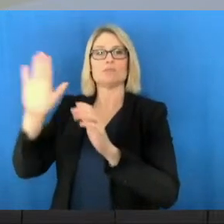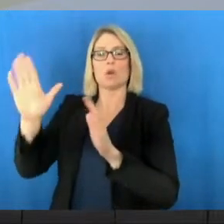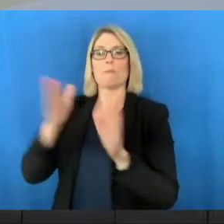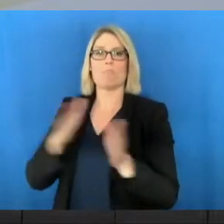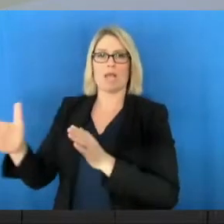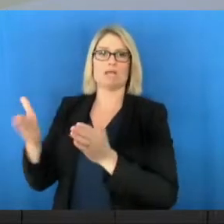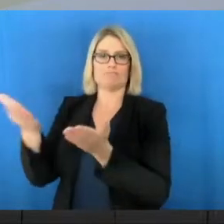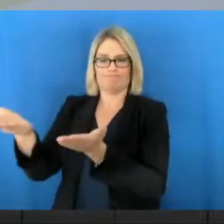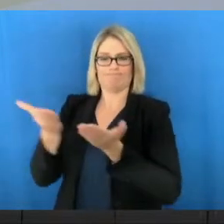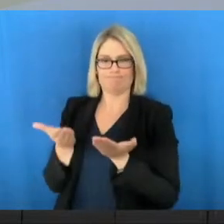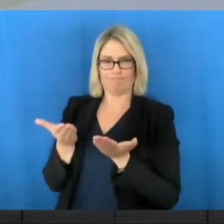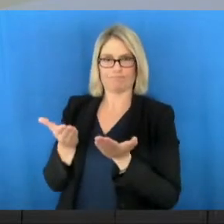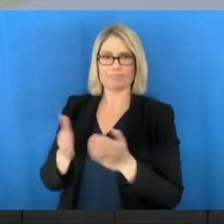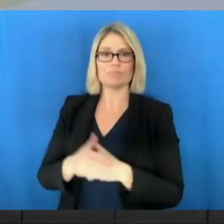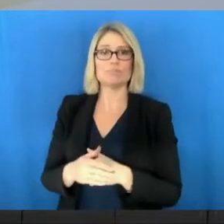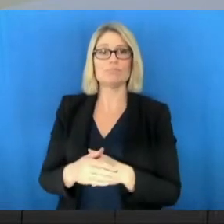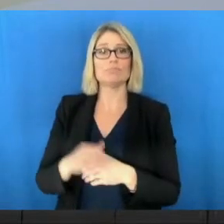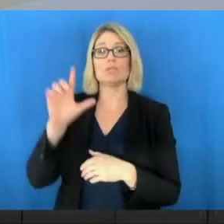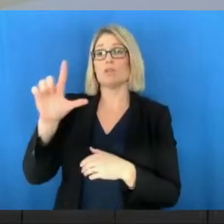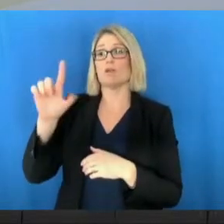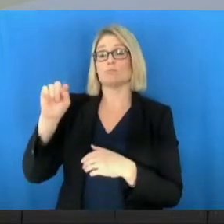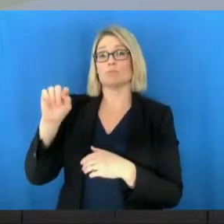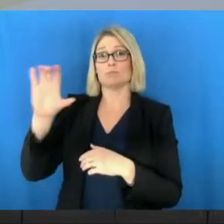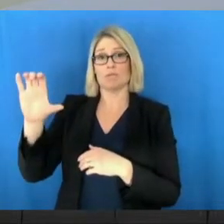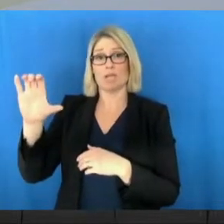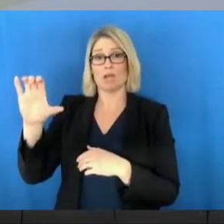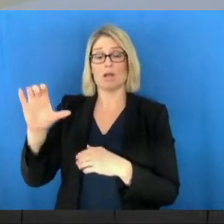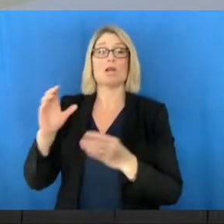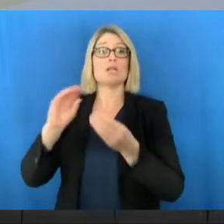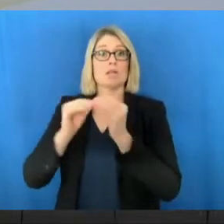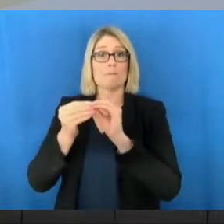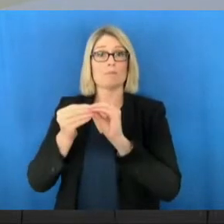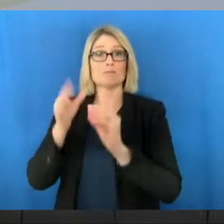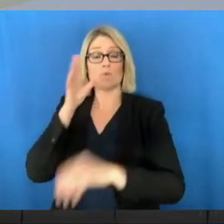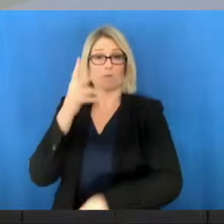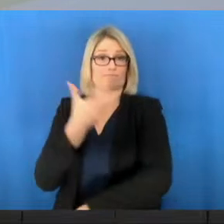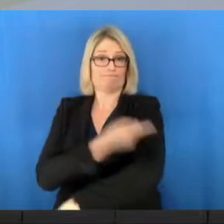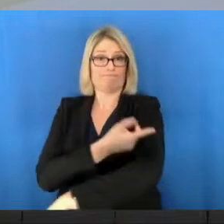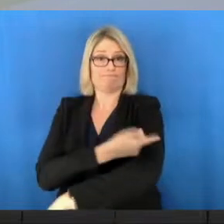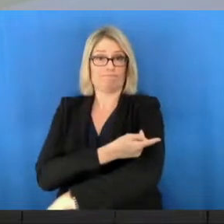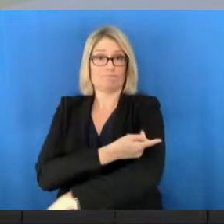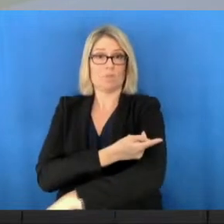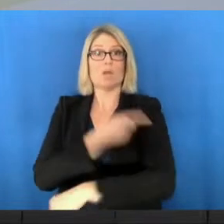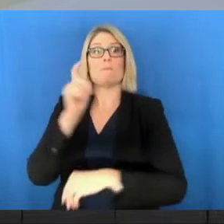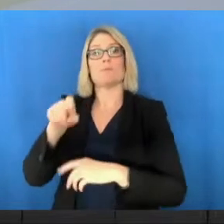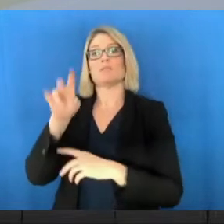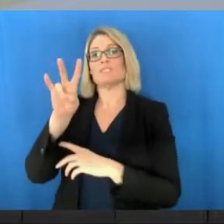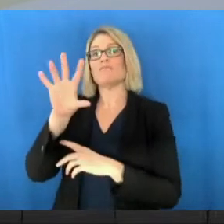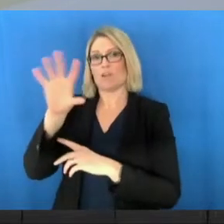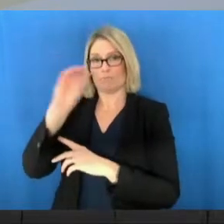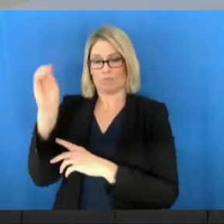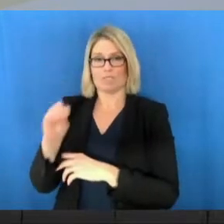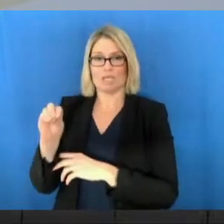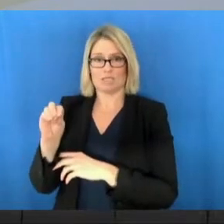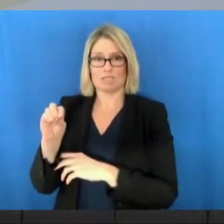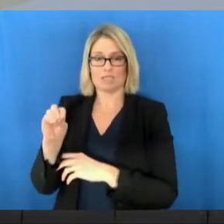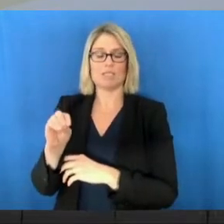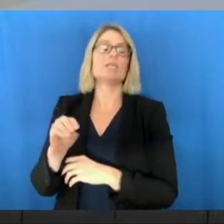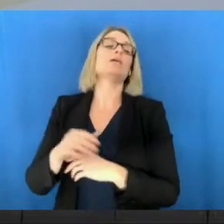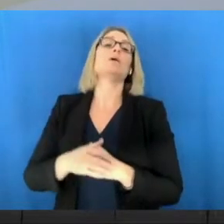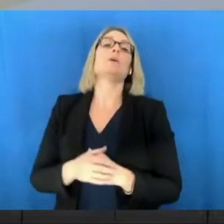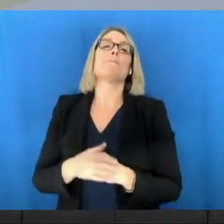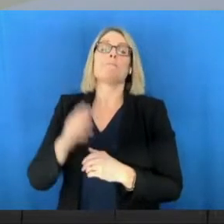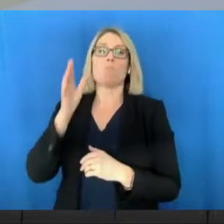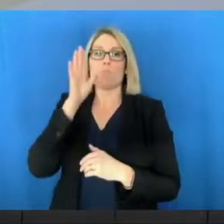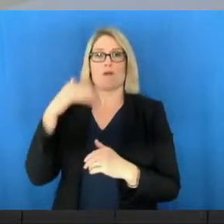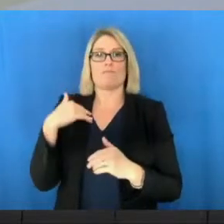Provided long-term care staff immunization rates in individual facilities are at least 75%, we will be prepared to move to a